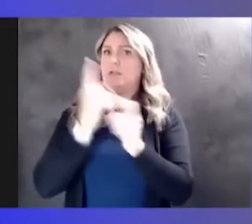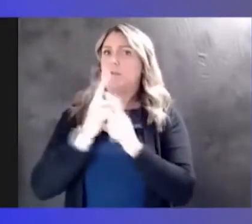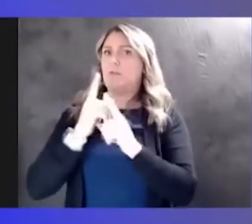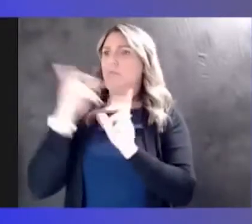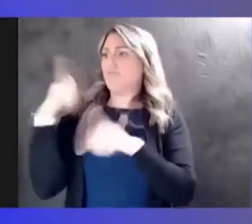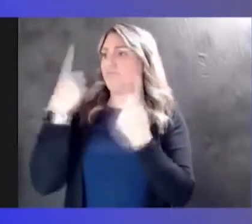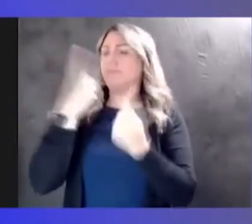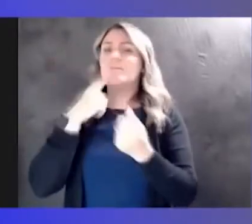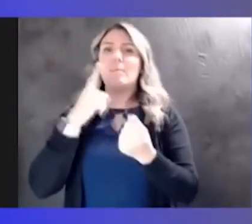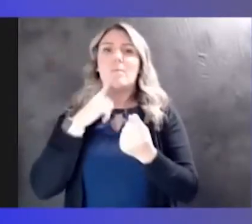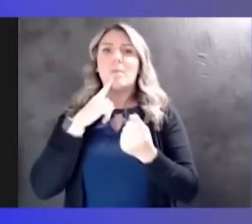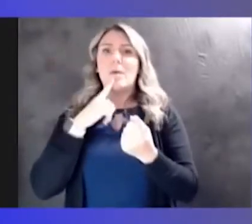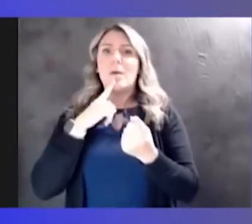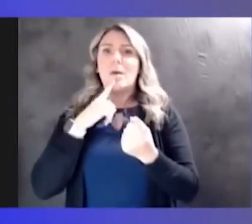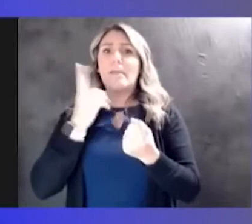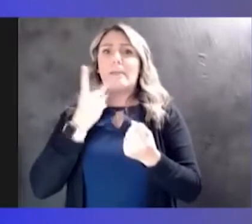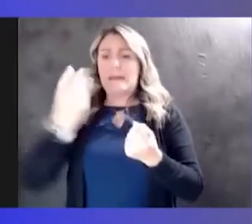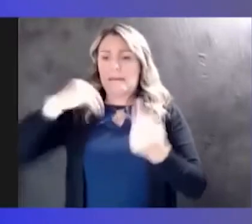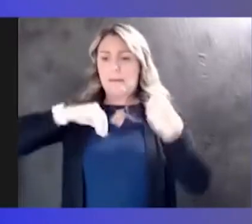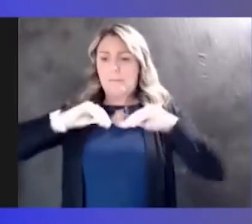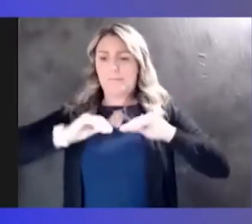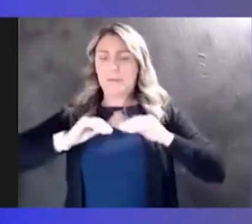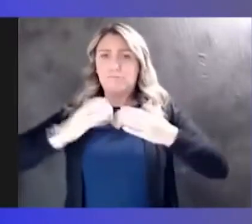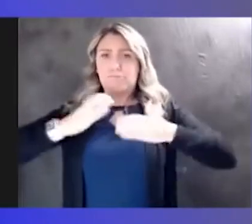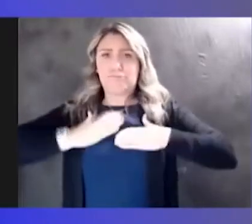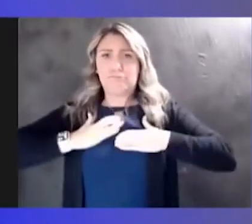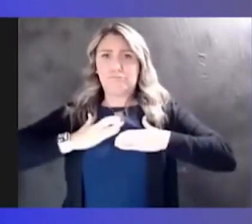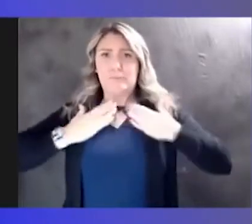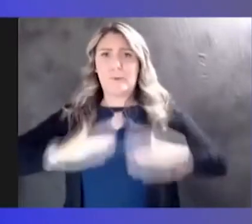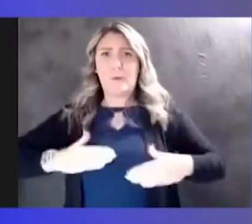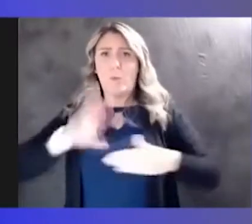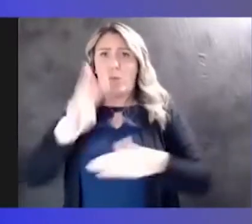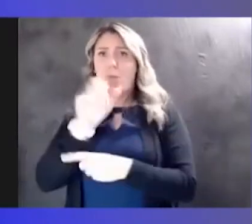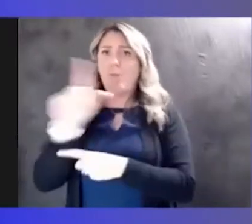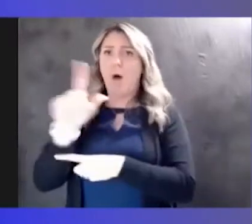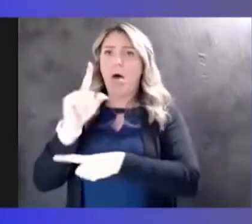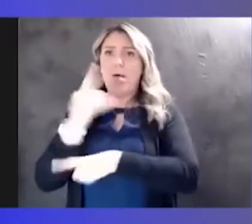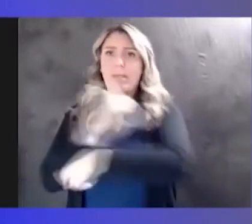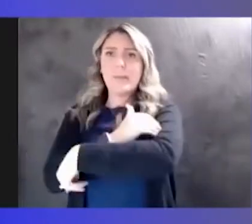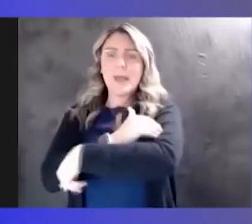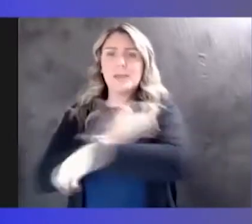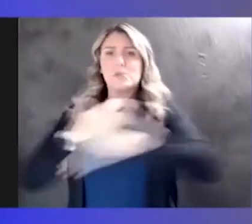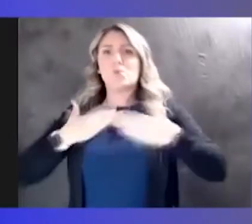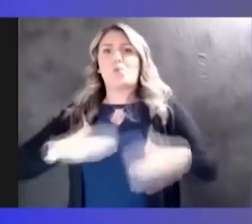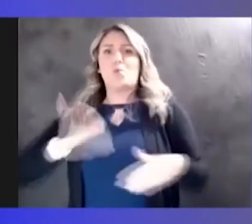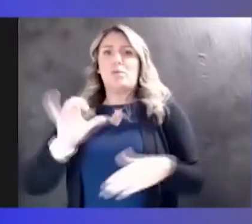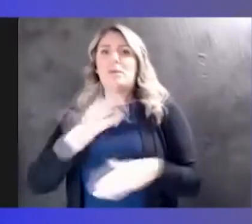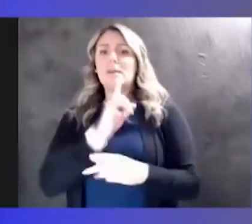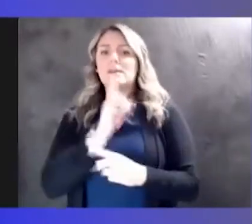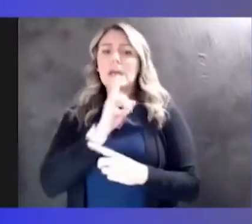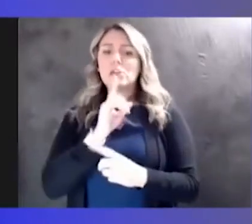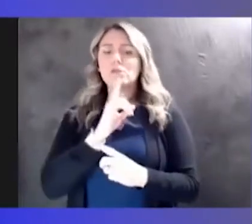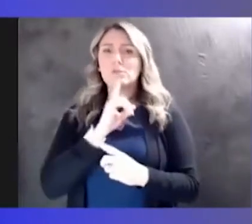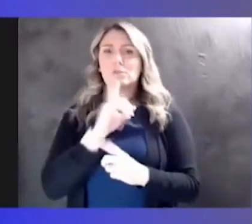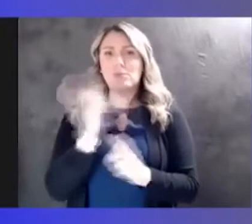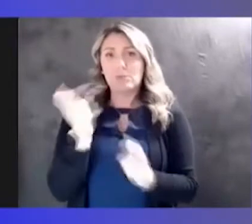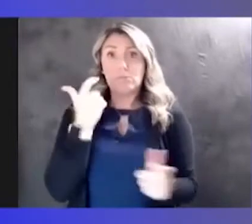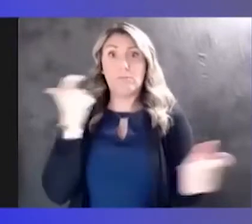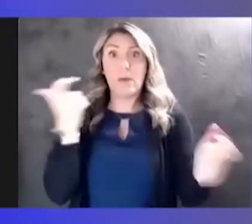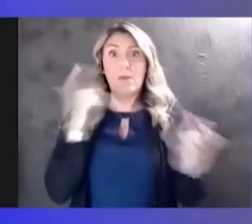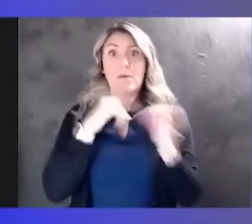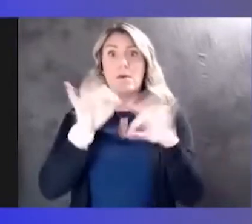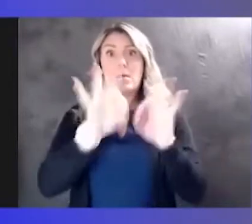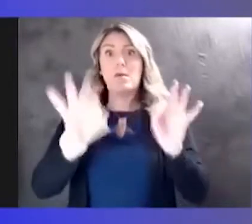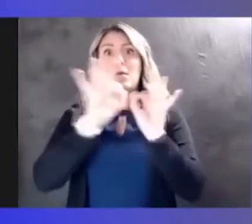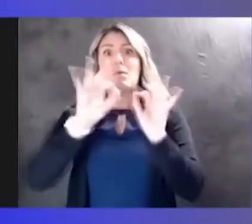on top of the pectoralis or chest wall muscle. That actually is a really big deal when we're talking about things like the